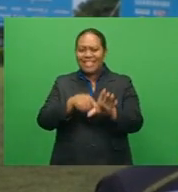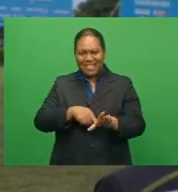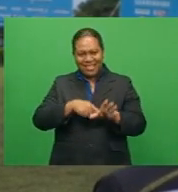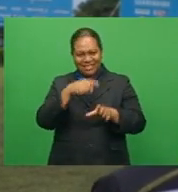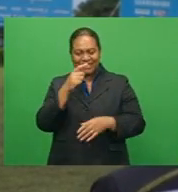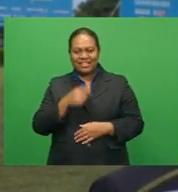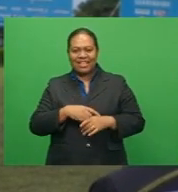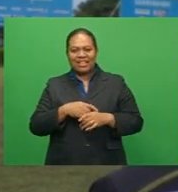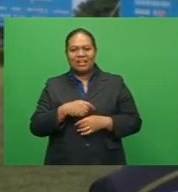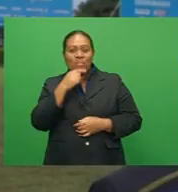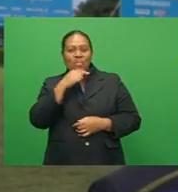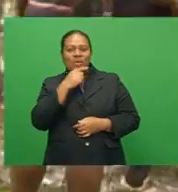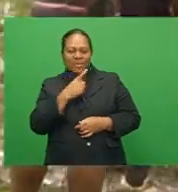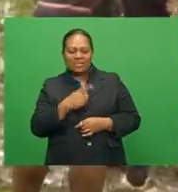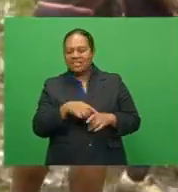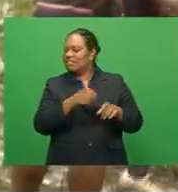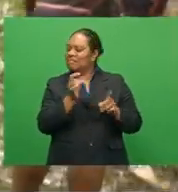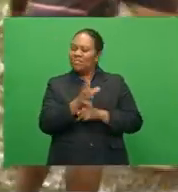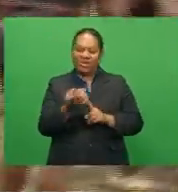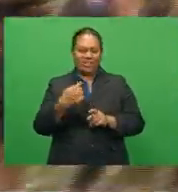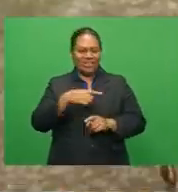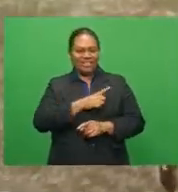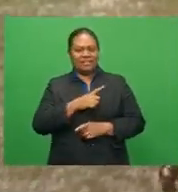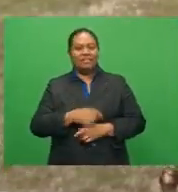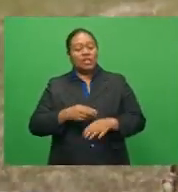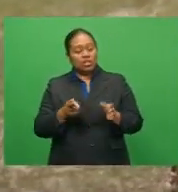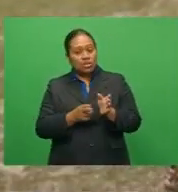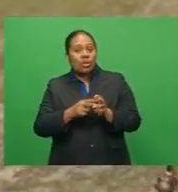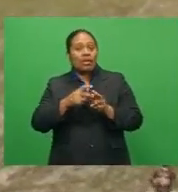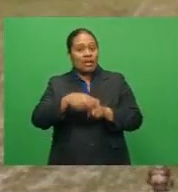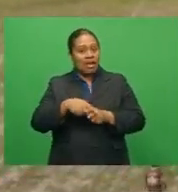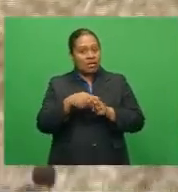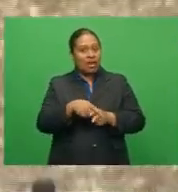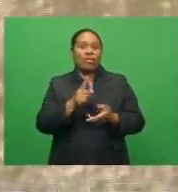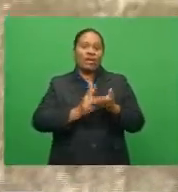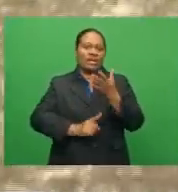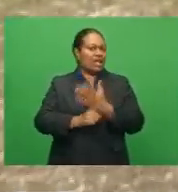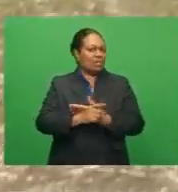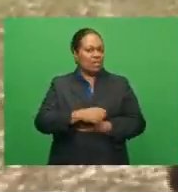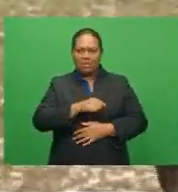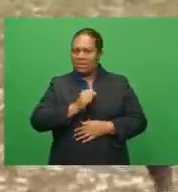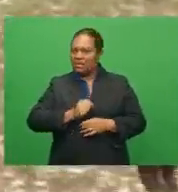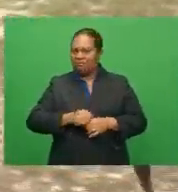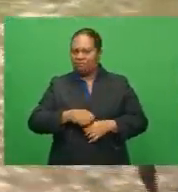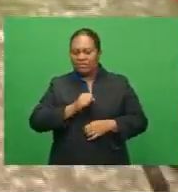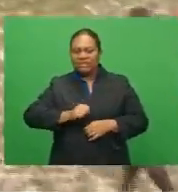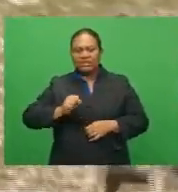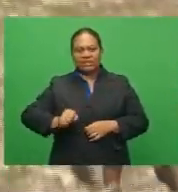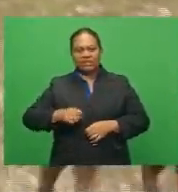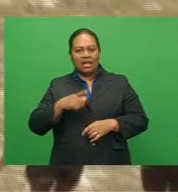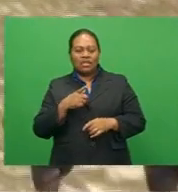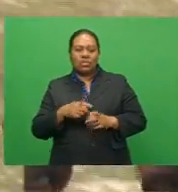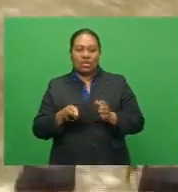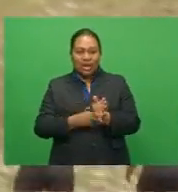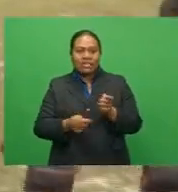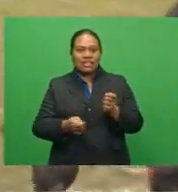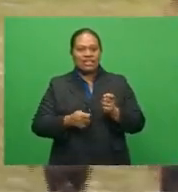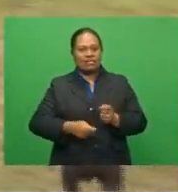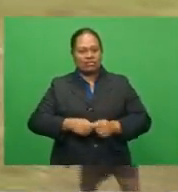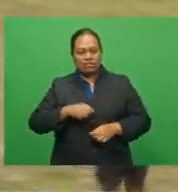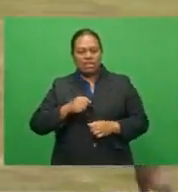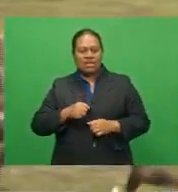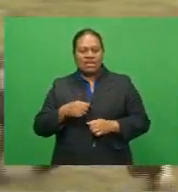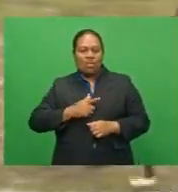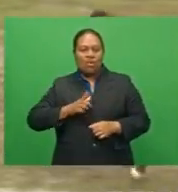Yeah, it will mean a lot for us. However, Nandronga will not be a pushover, and Naita Siri will have to dig deep if it wants to beat